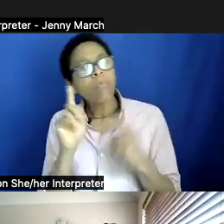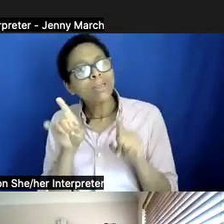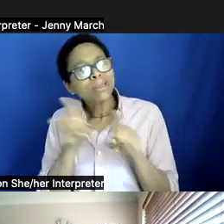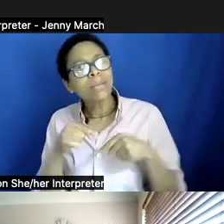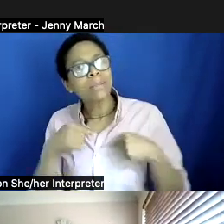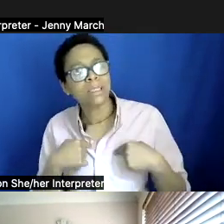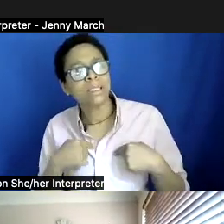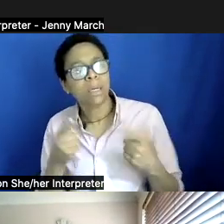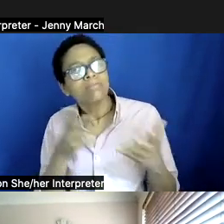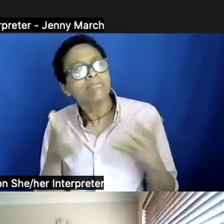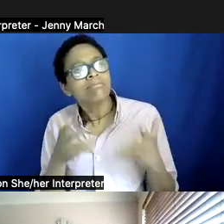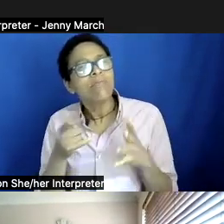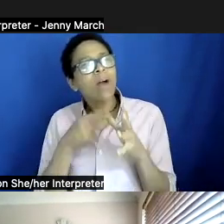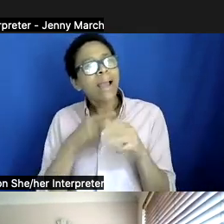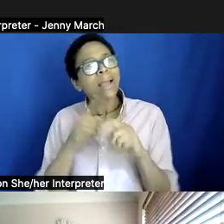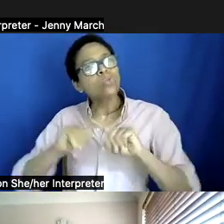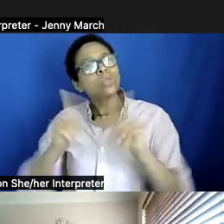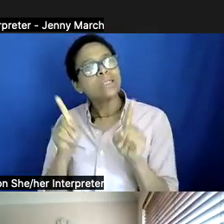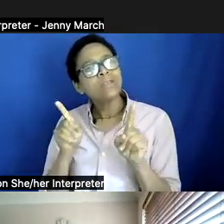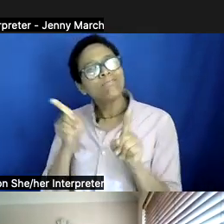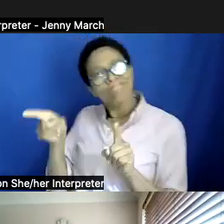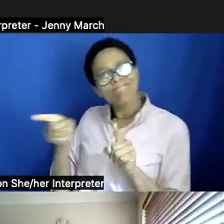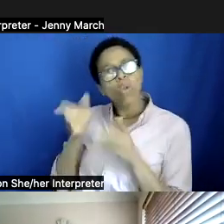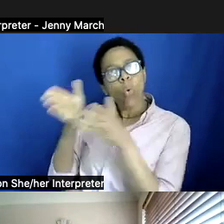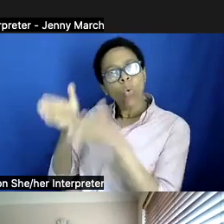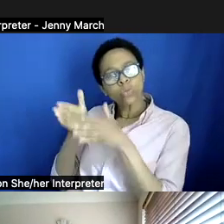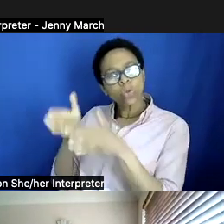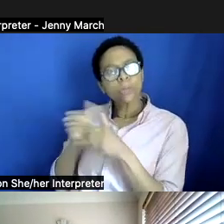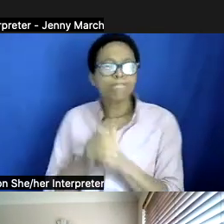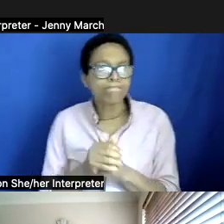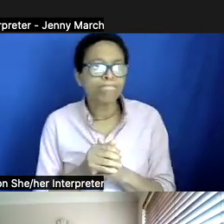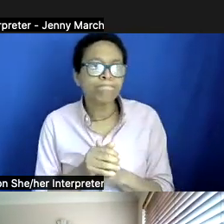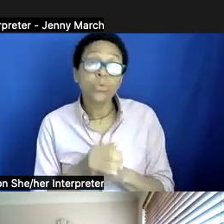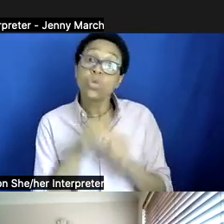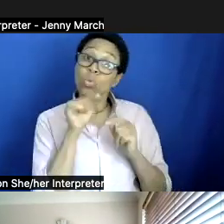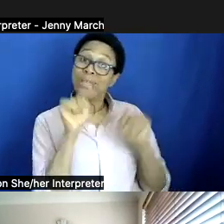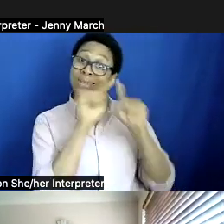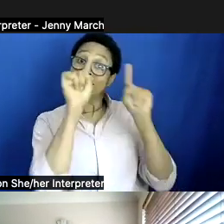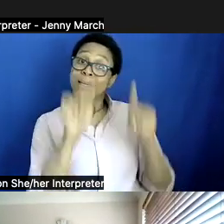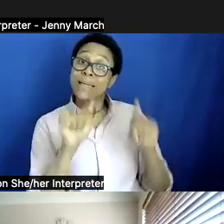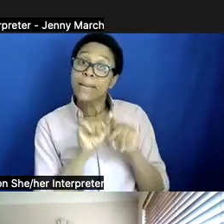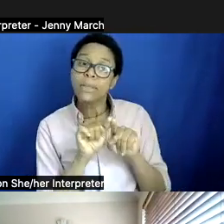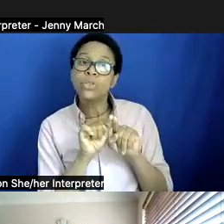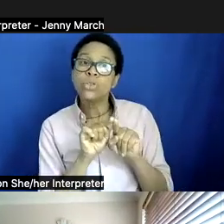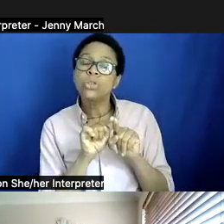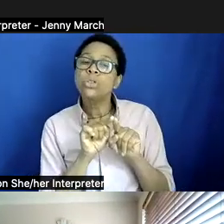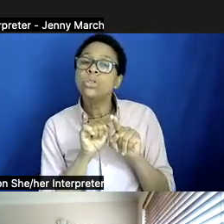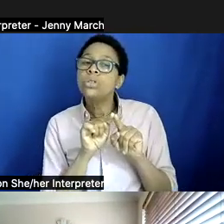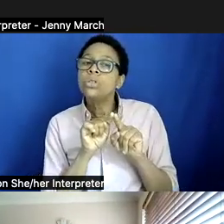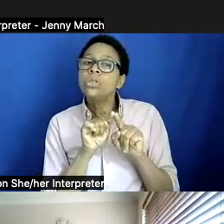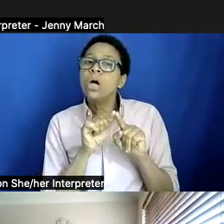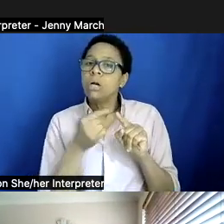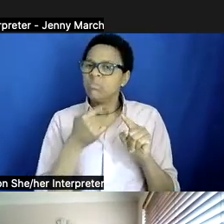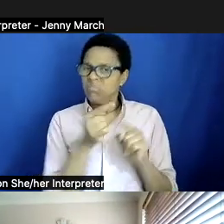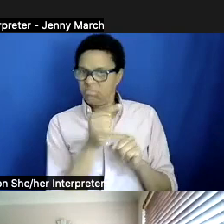next slide, this is an image of what I ended up making towards the end of the project.